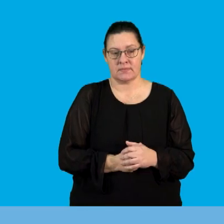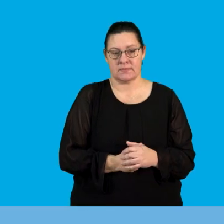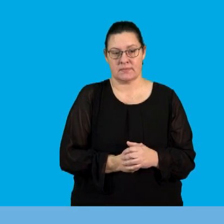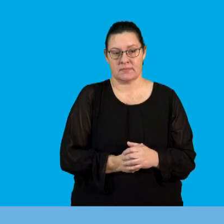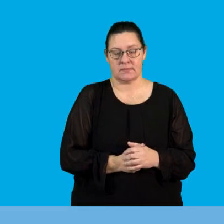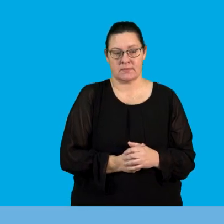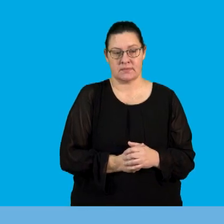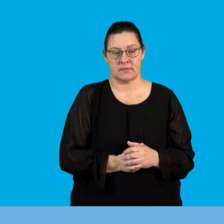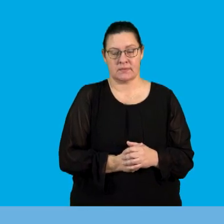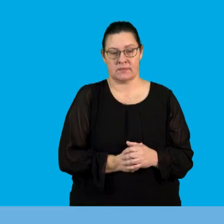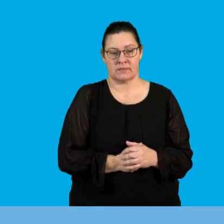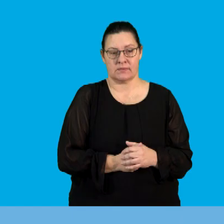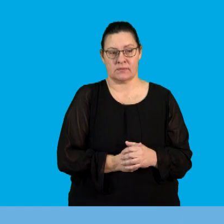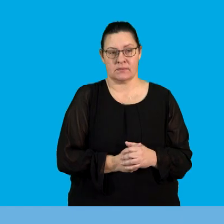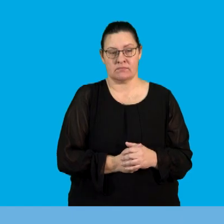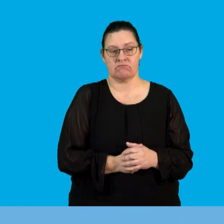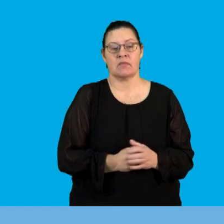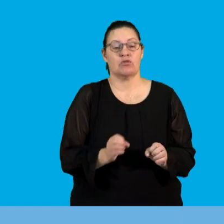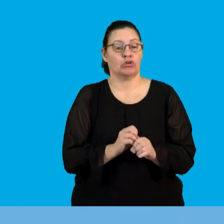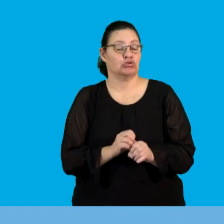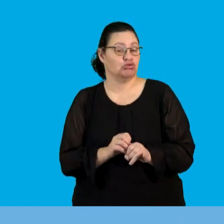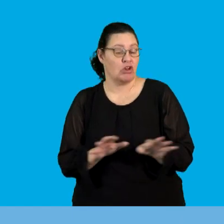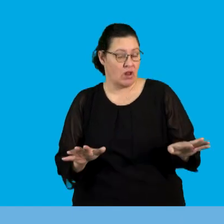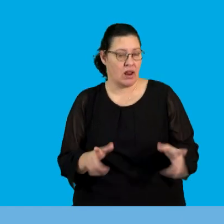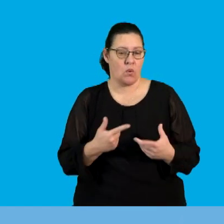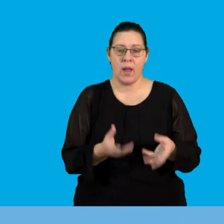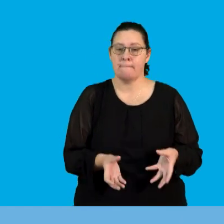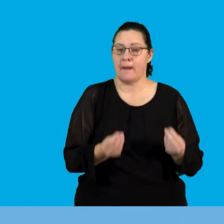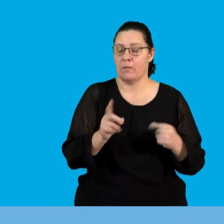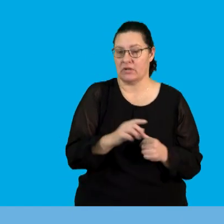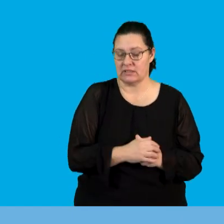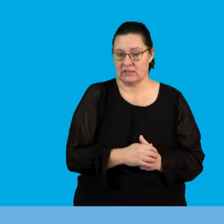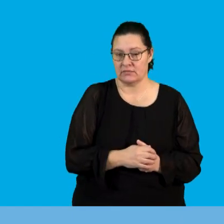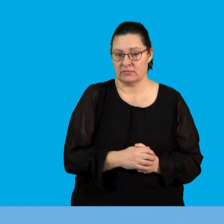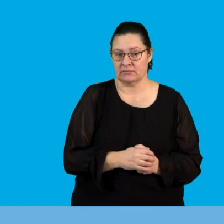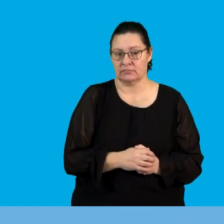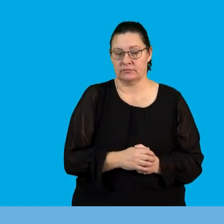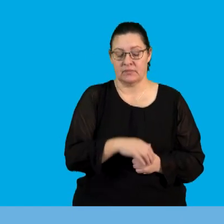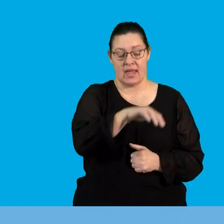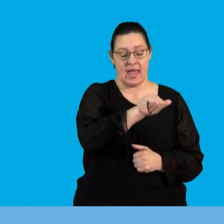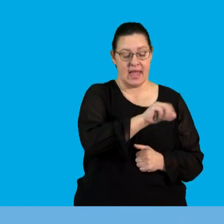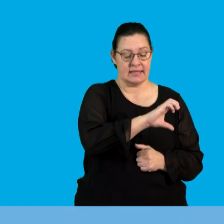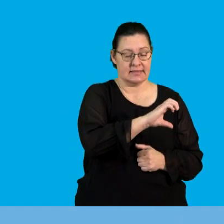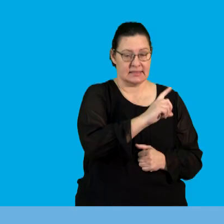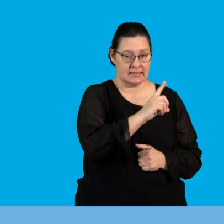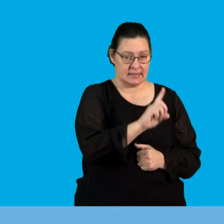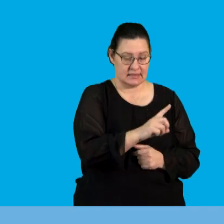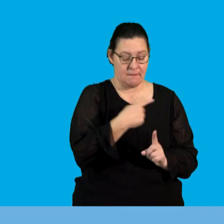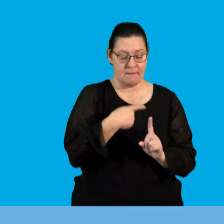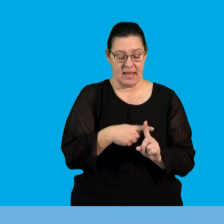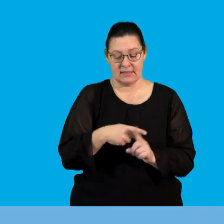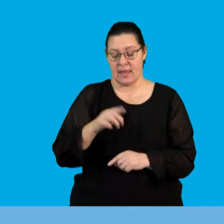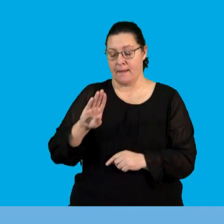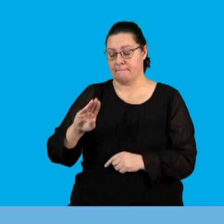balanced. So the reaction is balanced. Now, our general equation, what did we add? We added